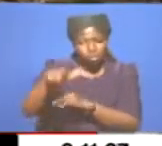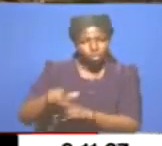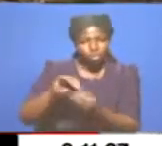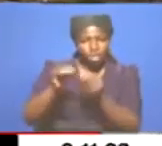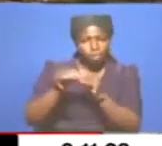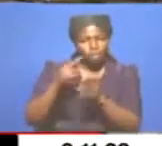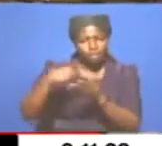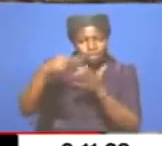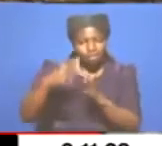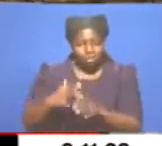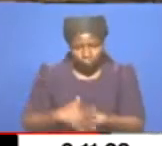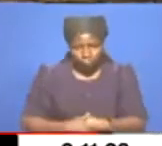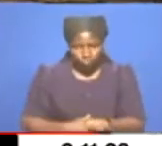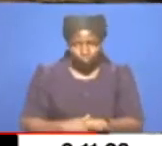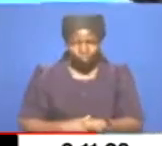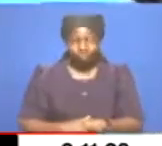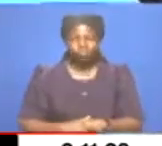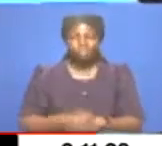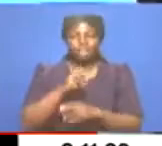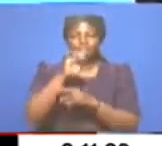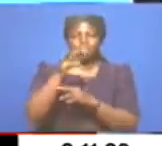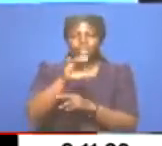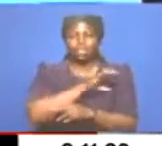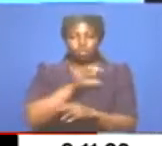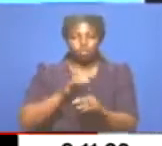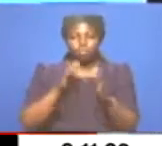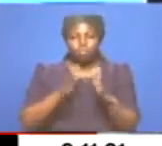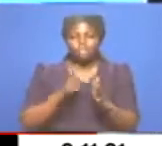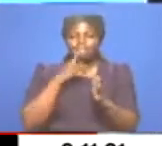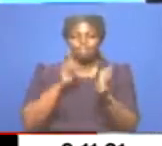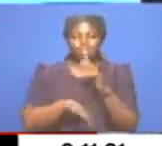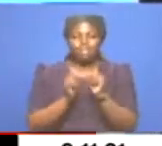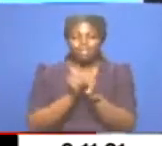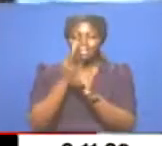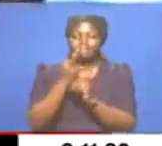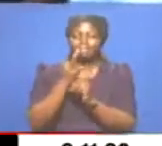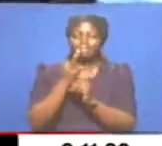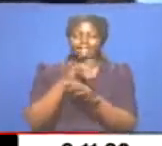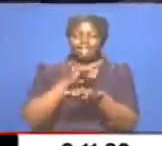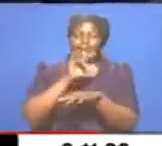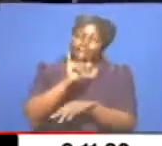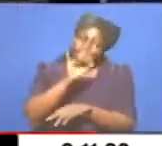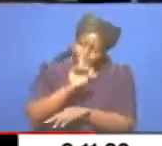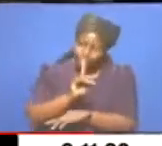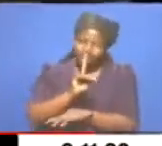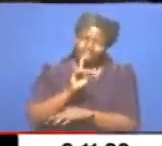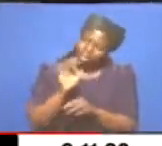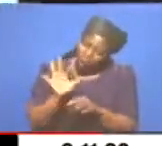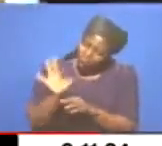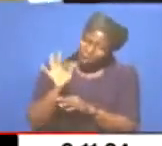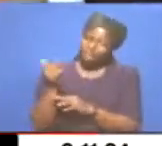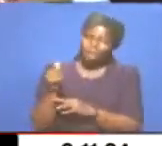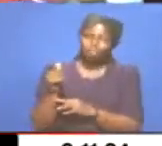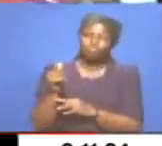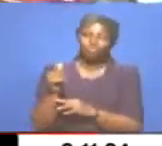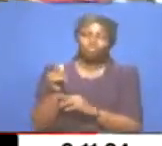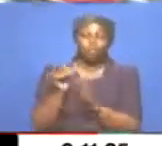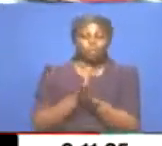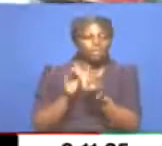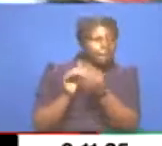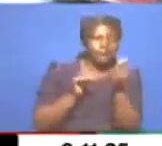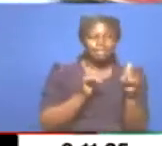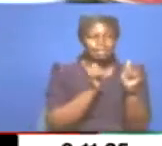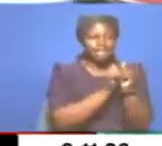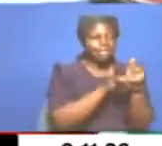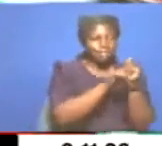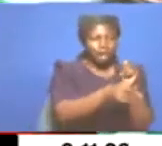Commissioner Justice Nyang'aya saying that 13,000 national identification cards were still uncollected, with another 10,000 yet to